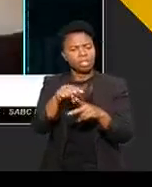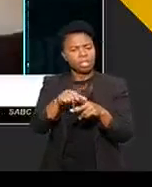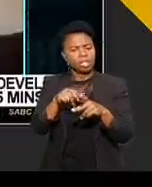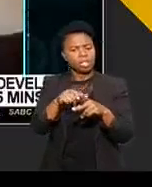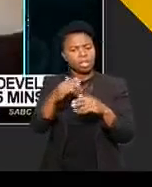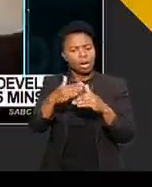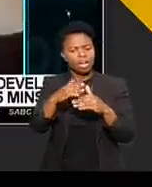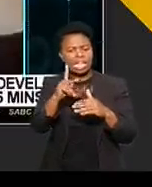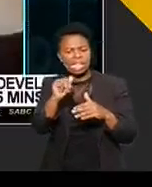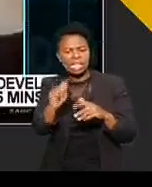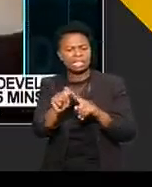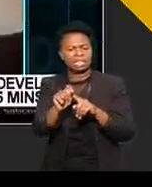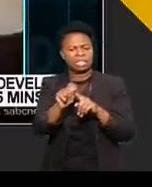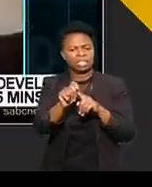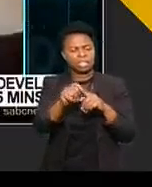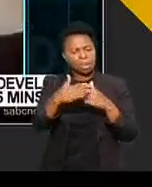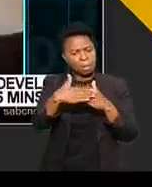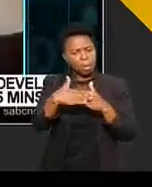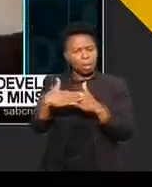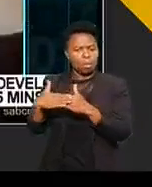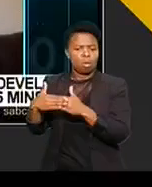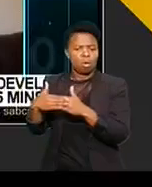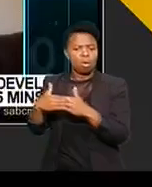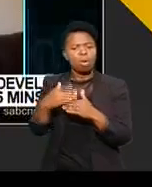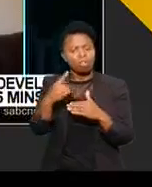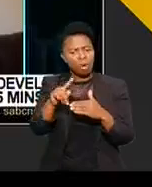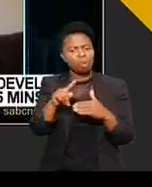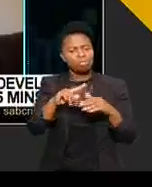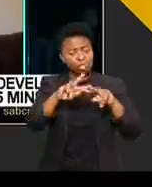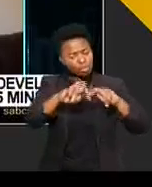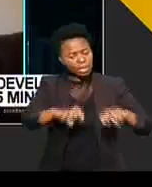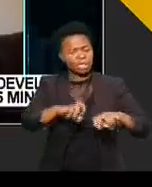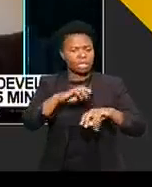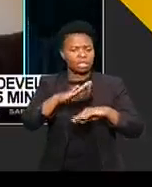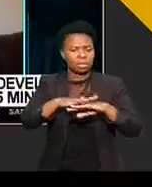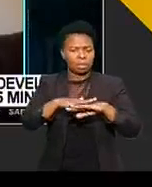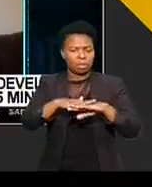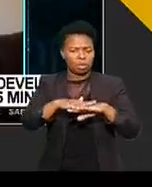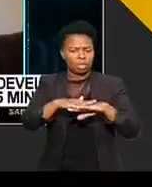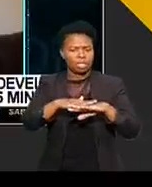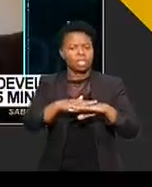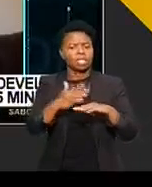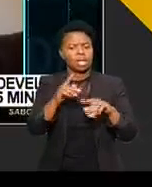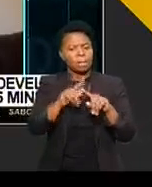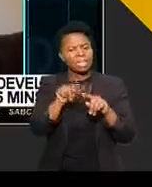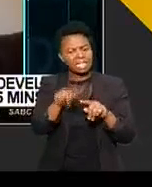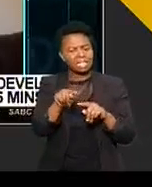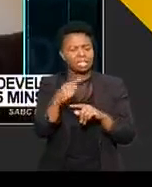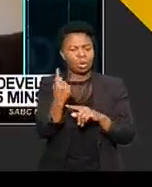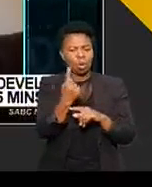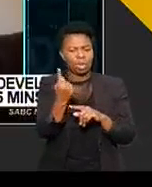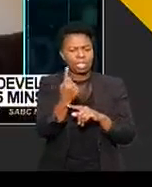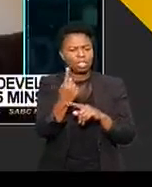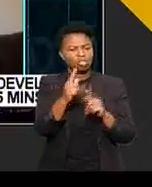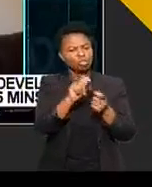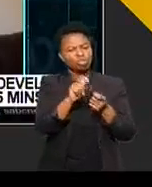and kits as products for research purposes only. But it's only a change